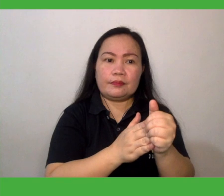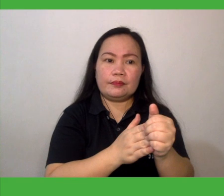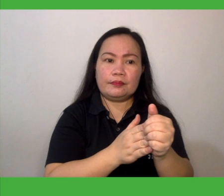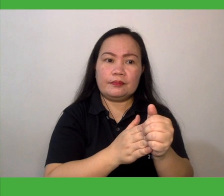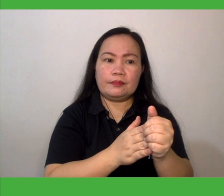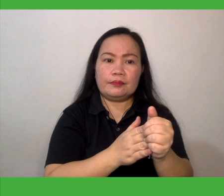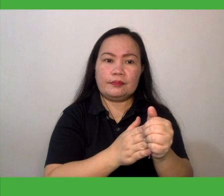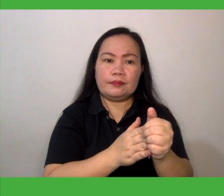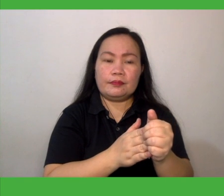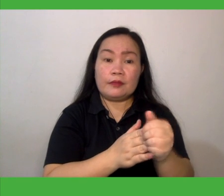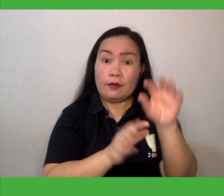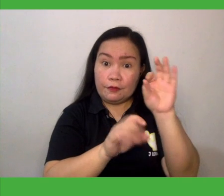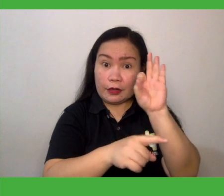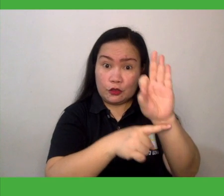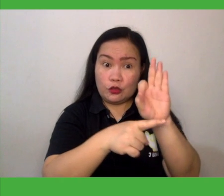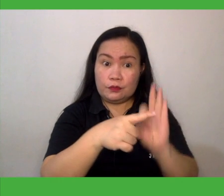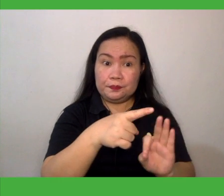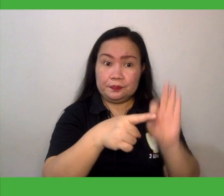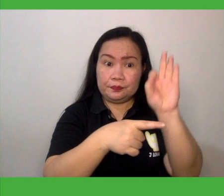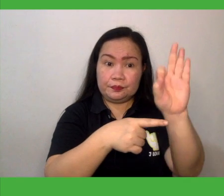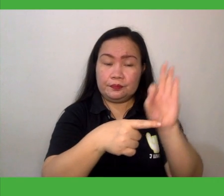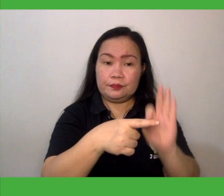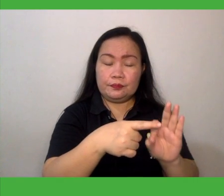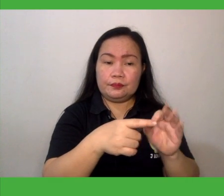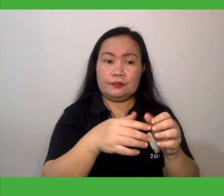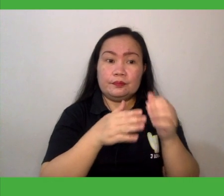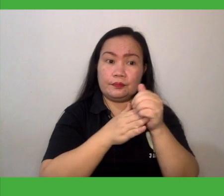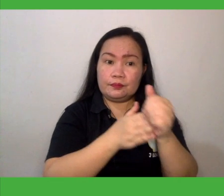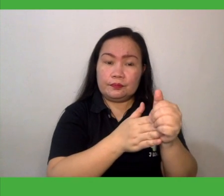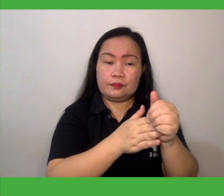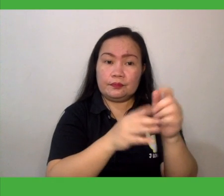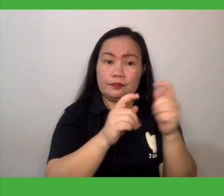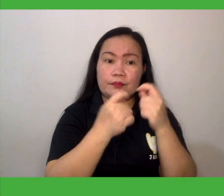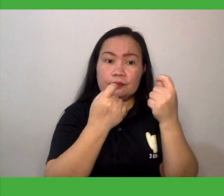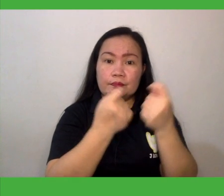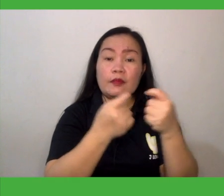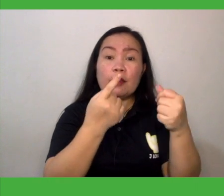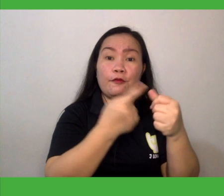So, kapag ganito, ang leading term natin dito is,